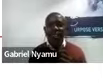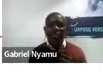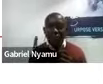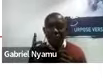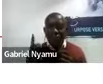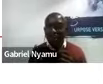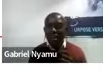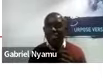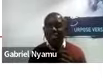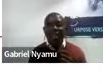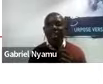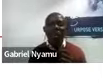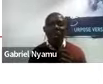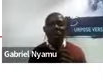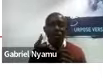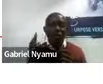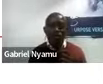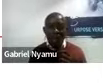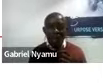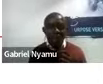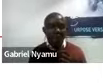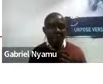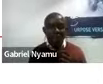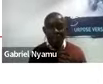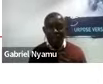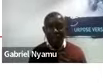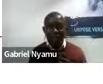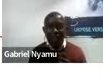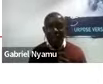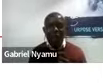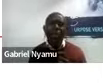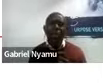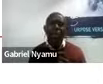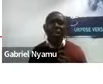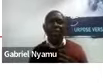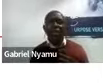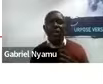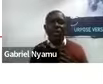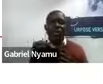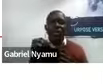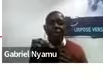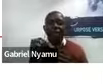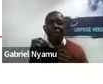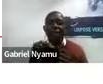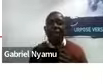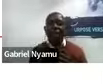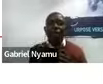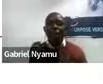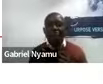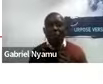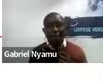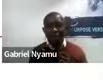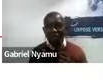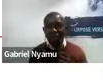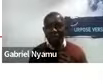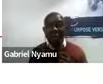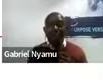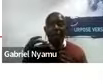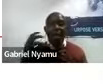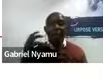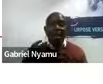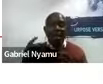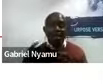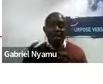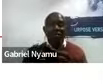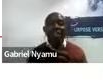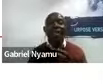you have blue flowers, and there are all those violet flowers and all that. Not to surprise you that flowers were not meant for beauty,